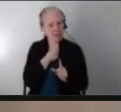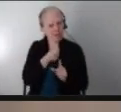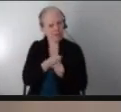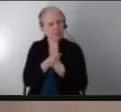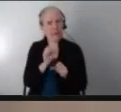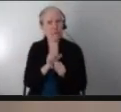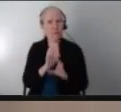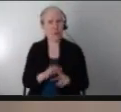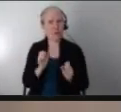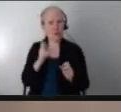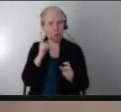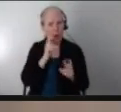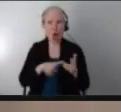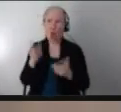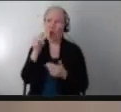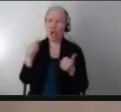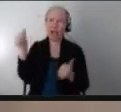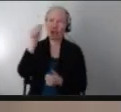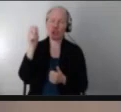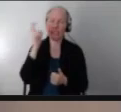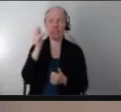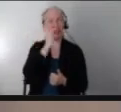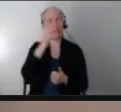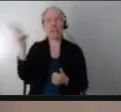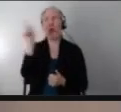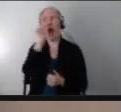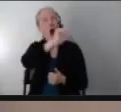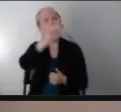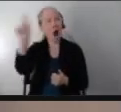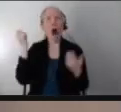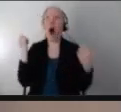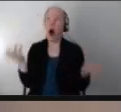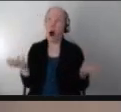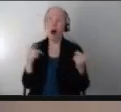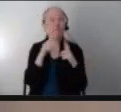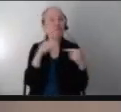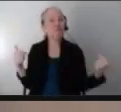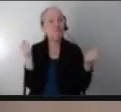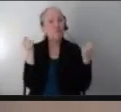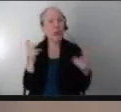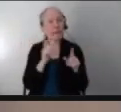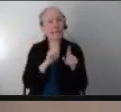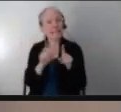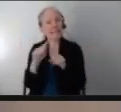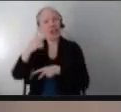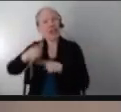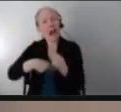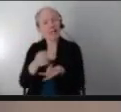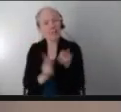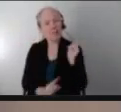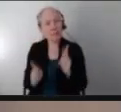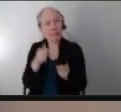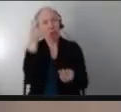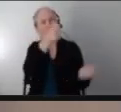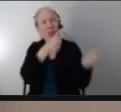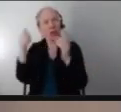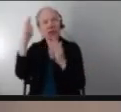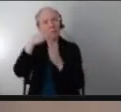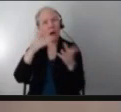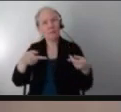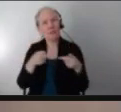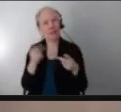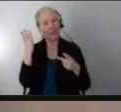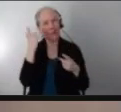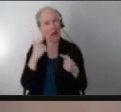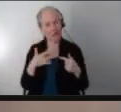that there are many different types of people in these positions, because it then gives them an